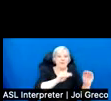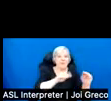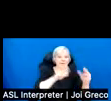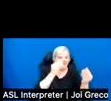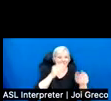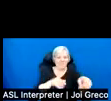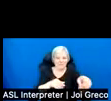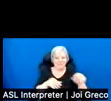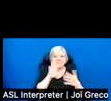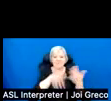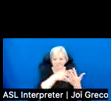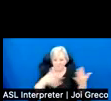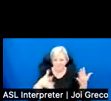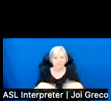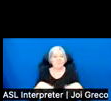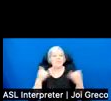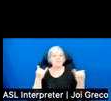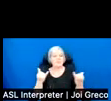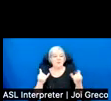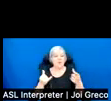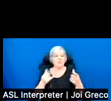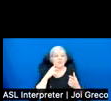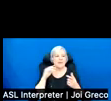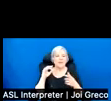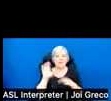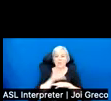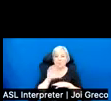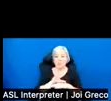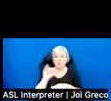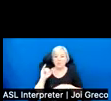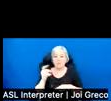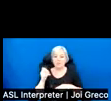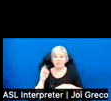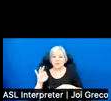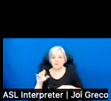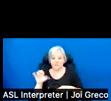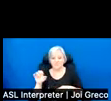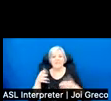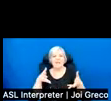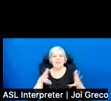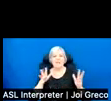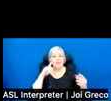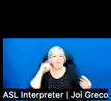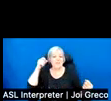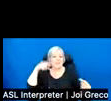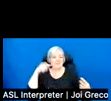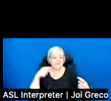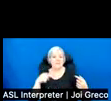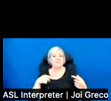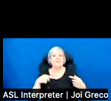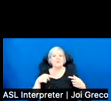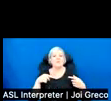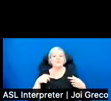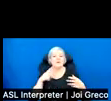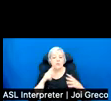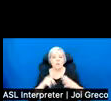So effectively, a brain-computer interface is a system that allows signals from the brain to be detected and enable interaction